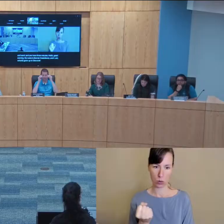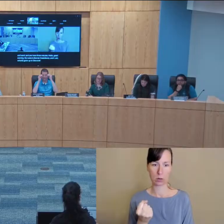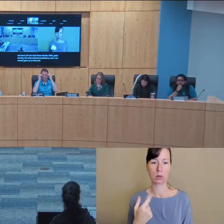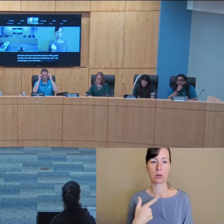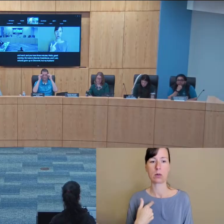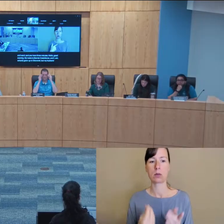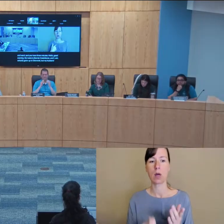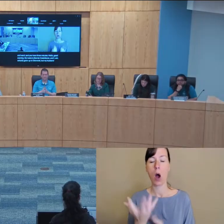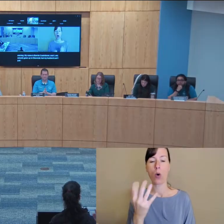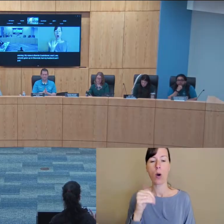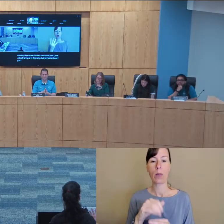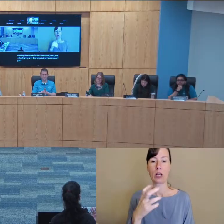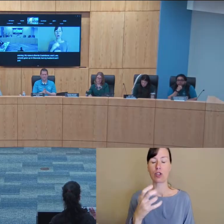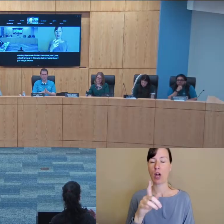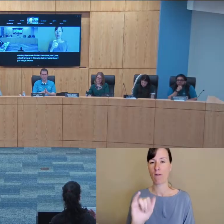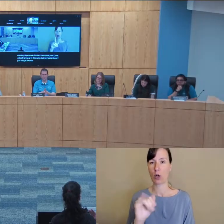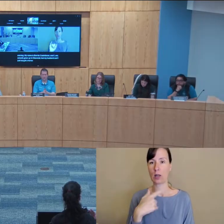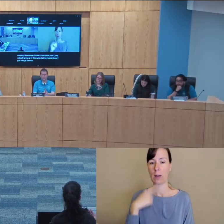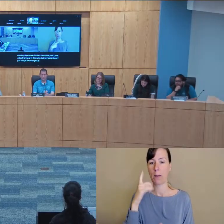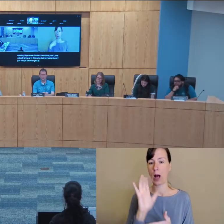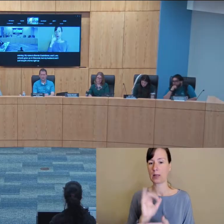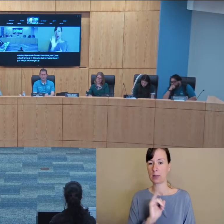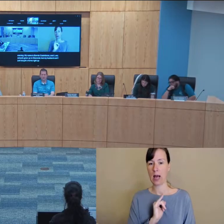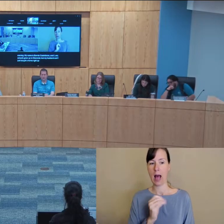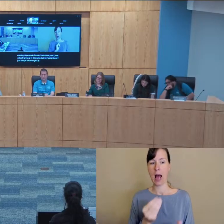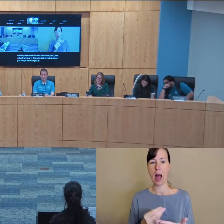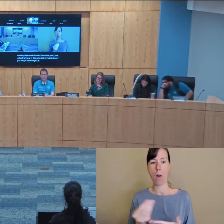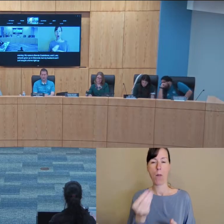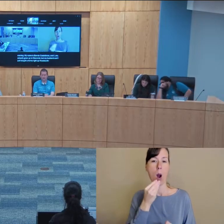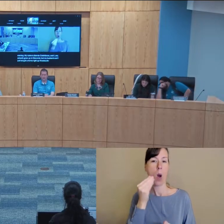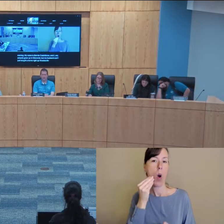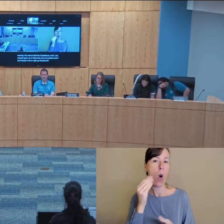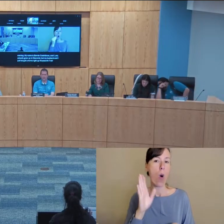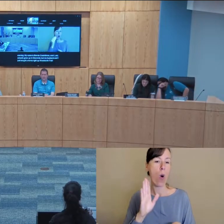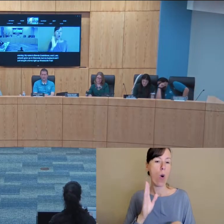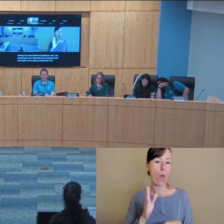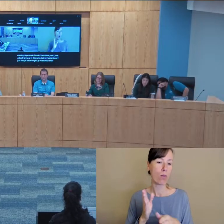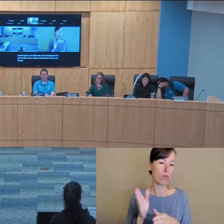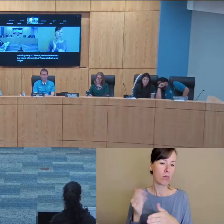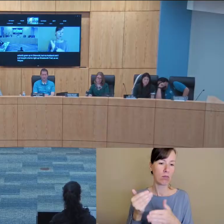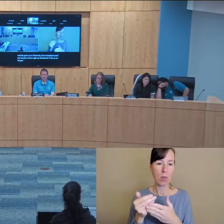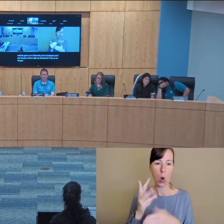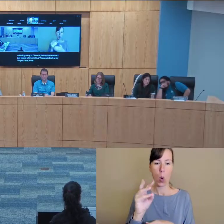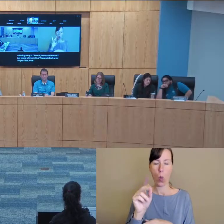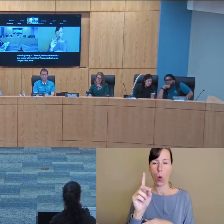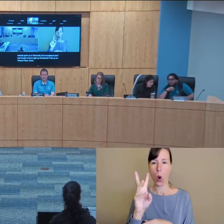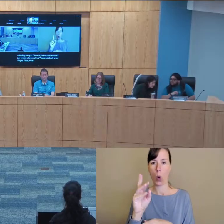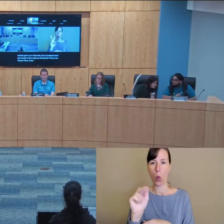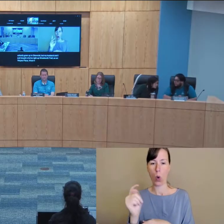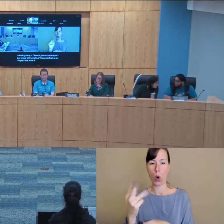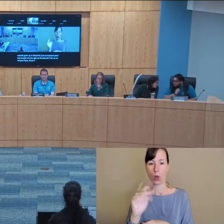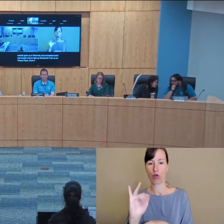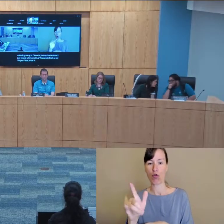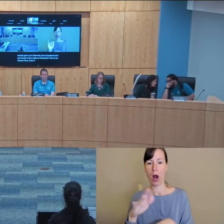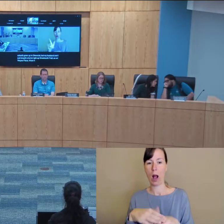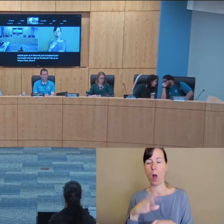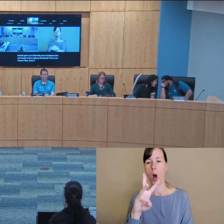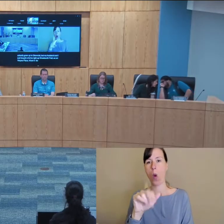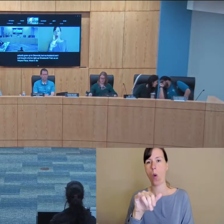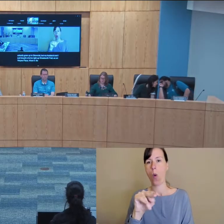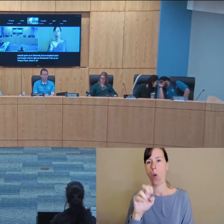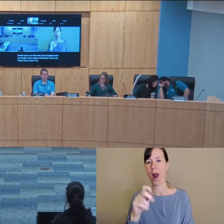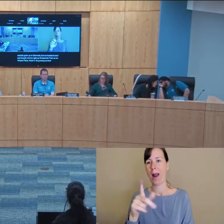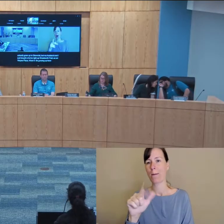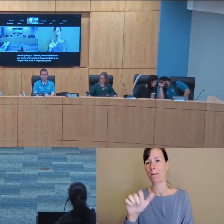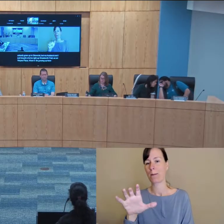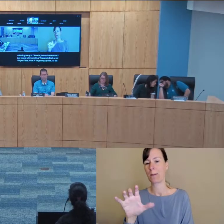husband and I just bought a home right up Woodworth Trail, so on Wayne Place, Ward 4. So growing up here, we